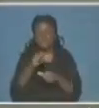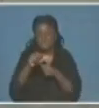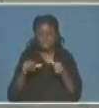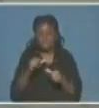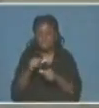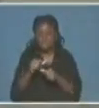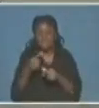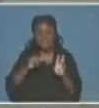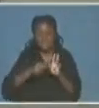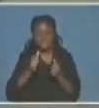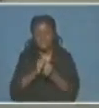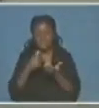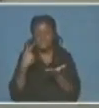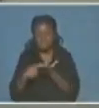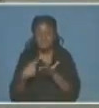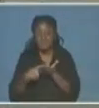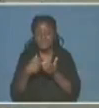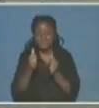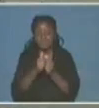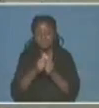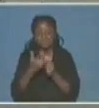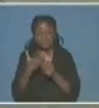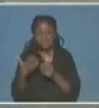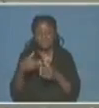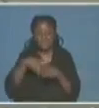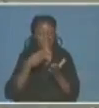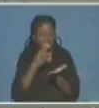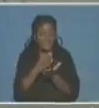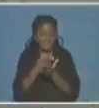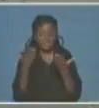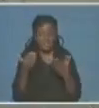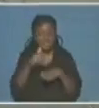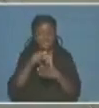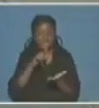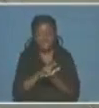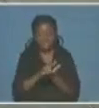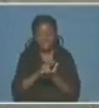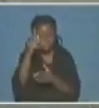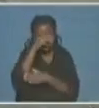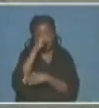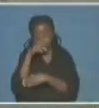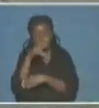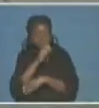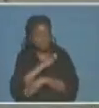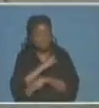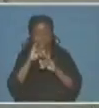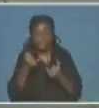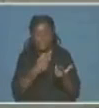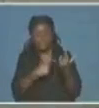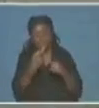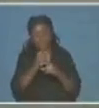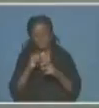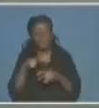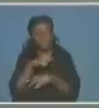Haiti, there will be further options. Now, of course, as we hear at the airport, Prime Minister Trudeau just making his way from that